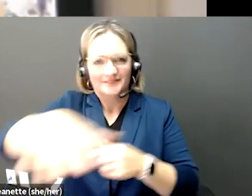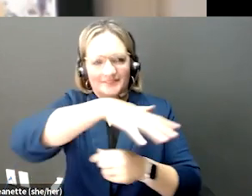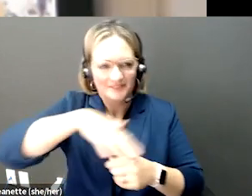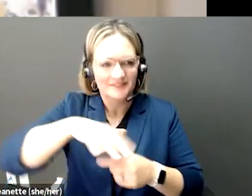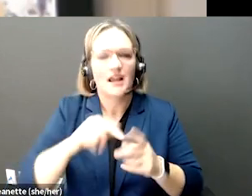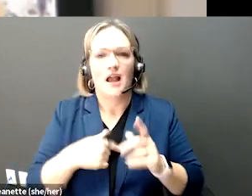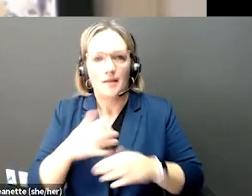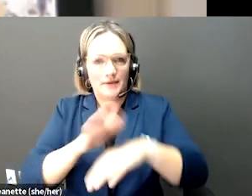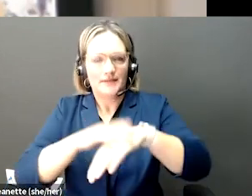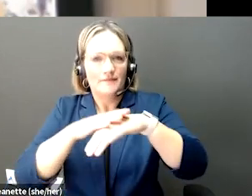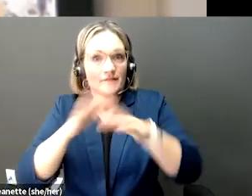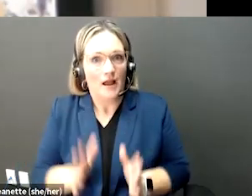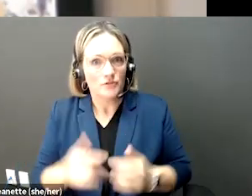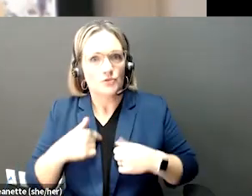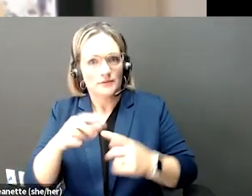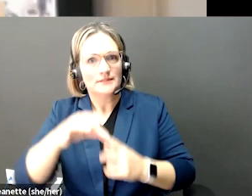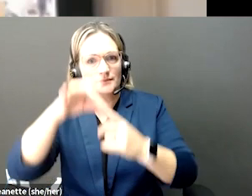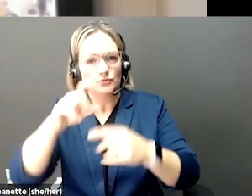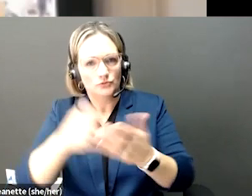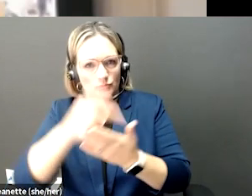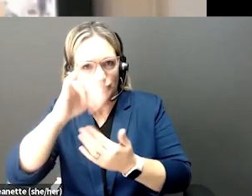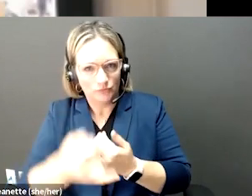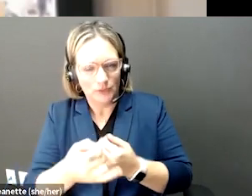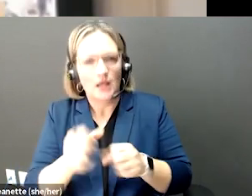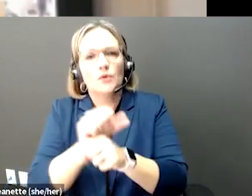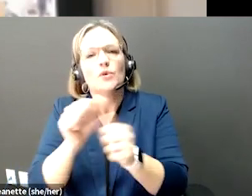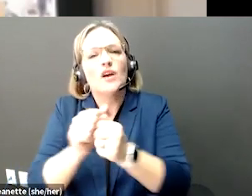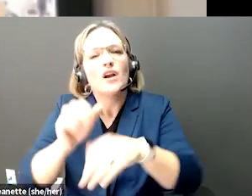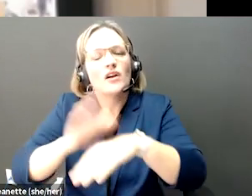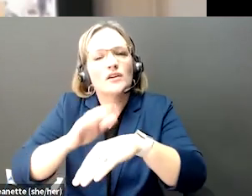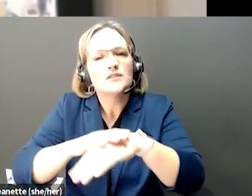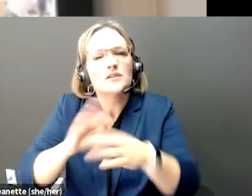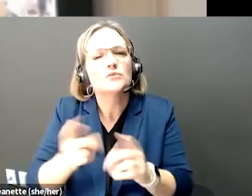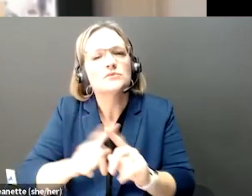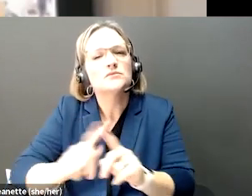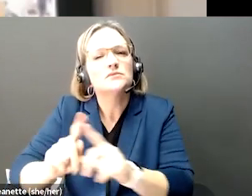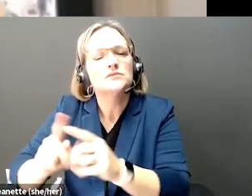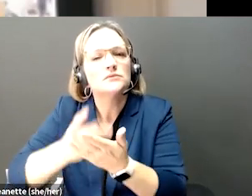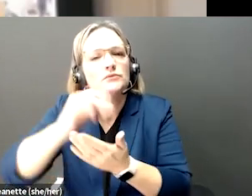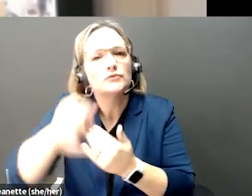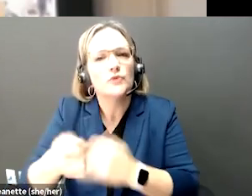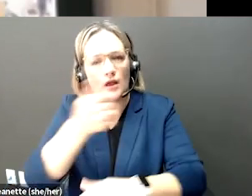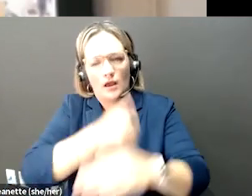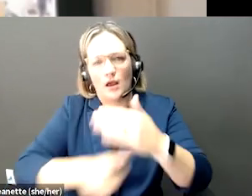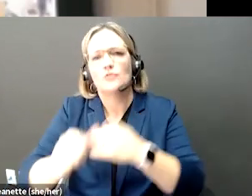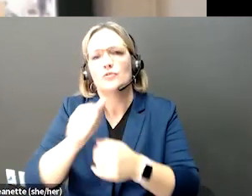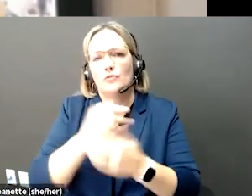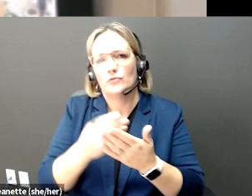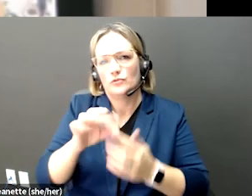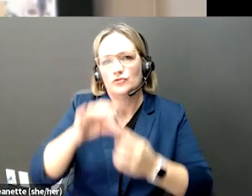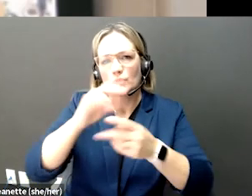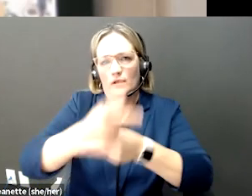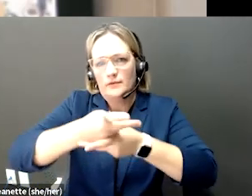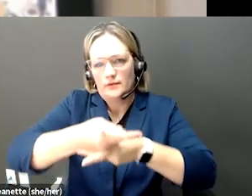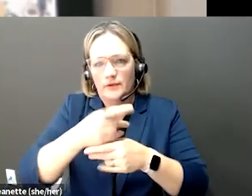Special Needs Project and have also worked as a consultant on various projects for the CUPW Child Care Fund.